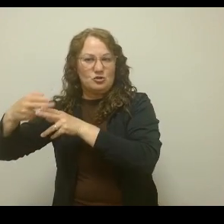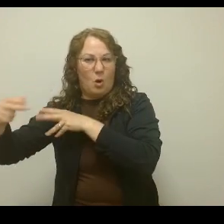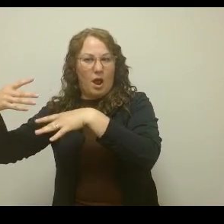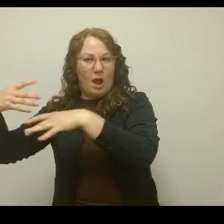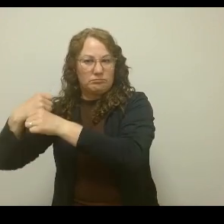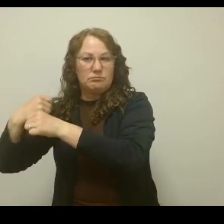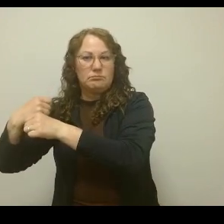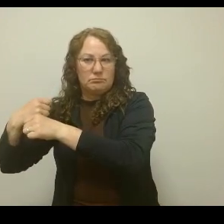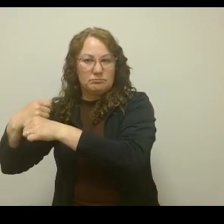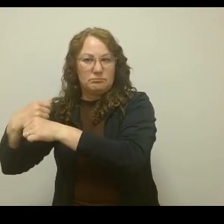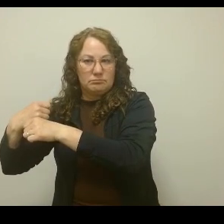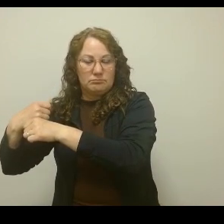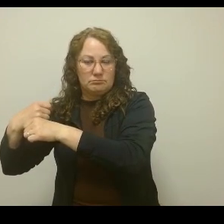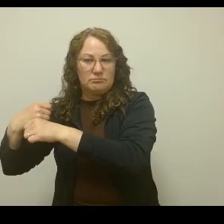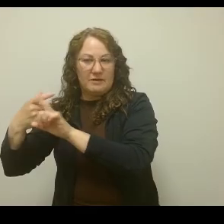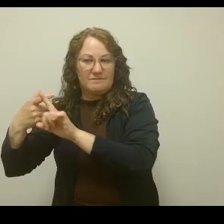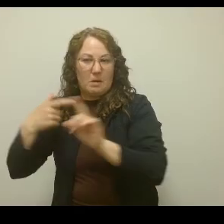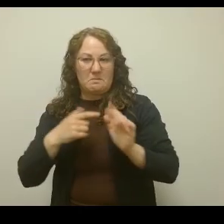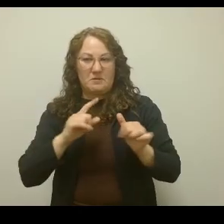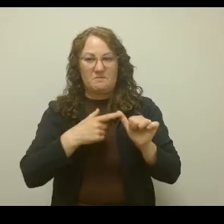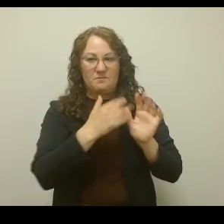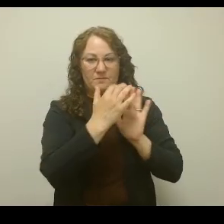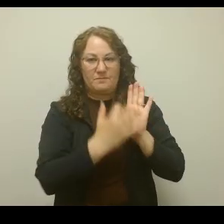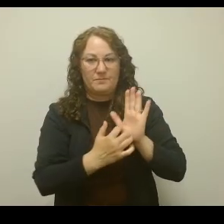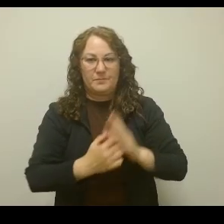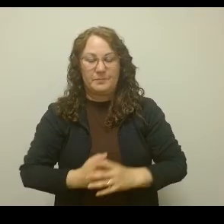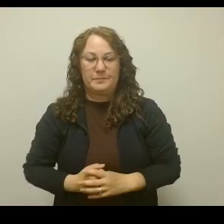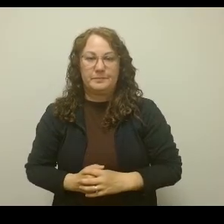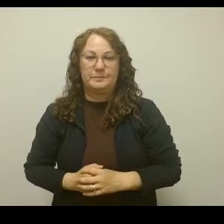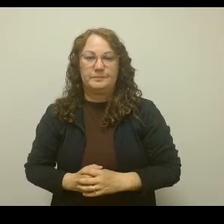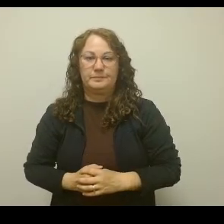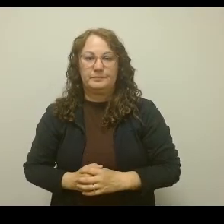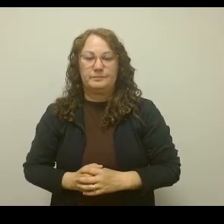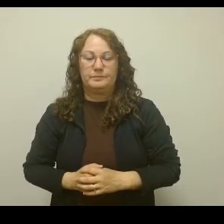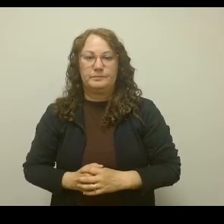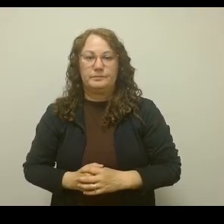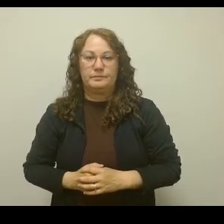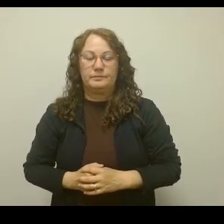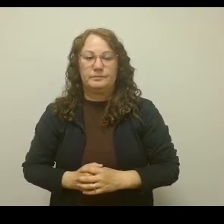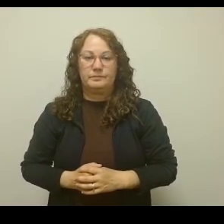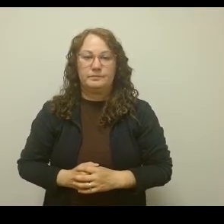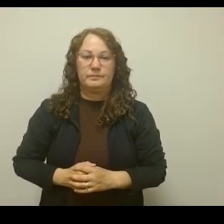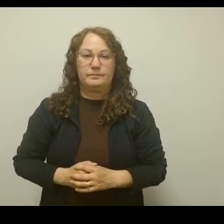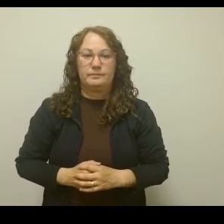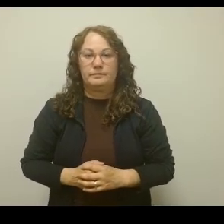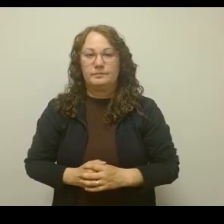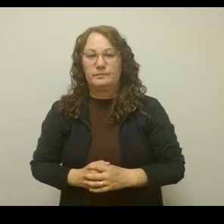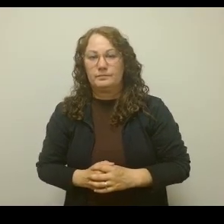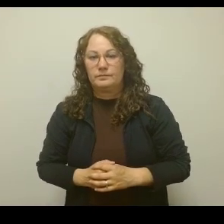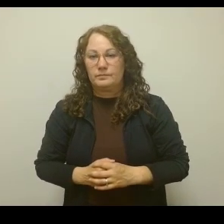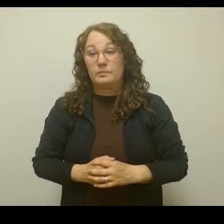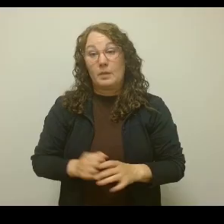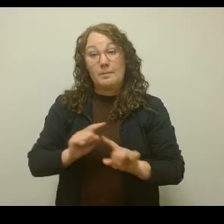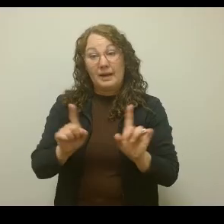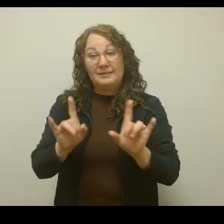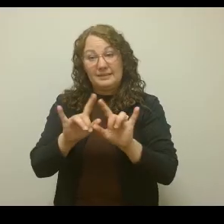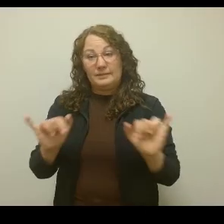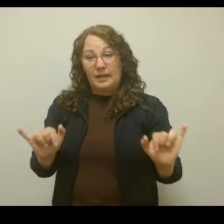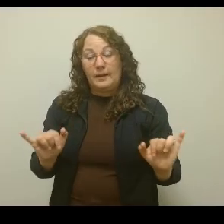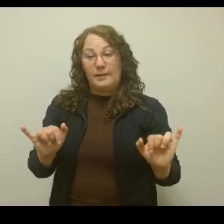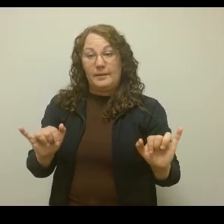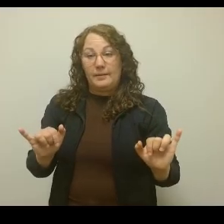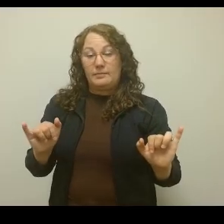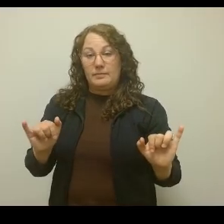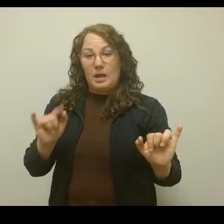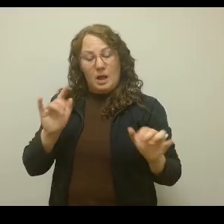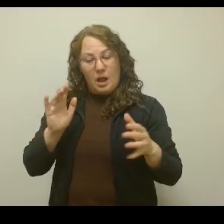version of the original text, right? While capturing only the